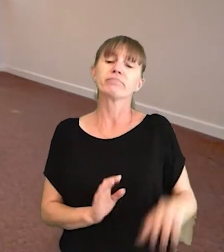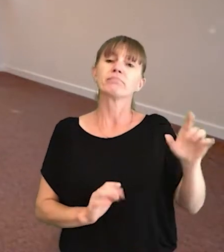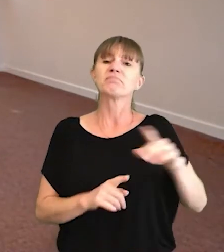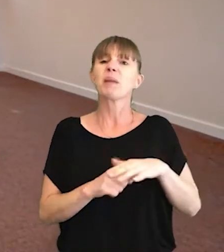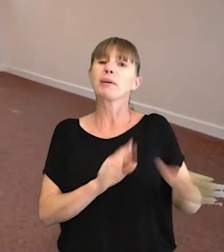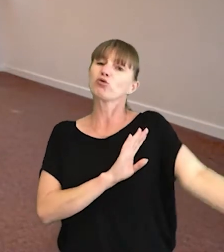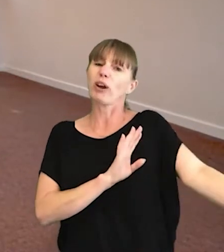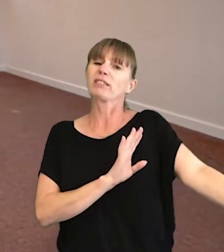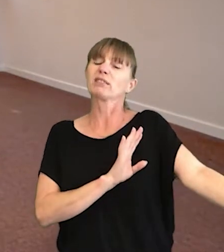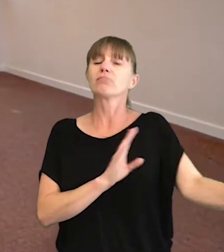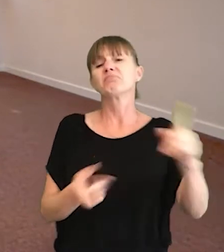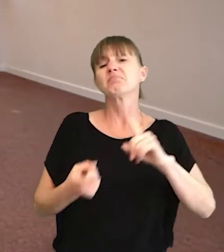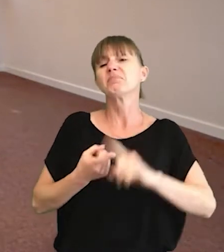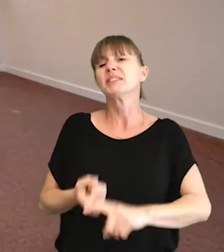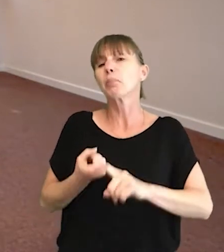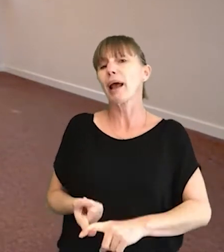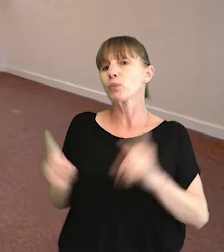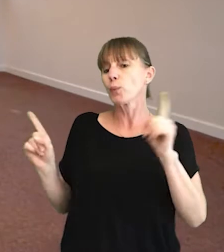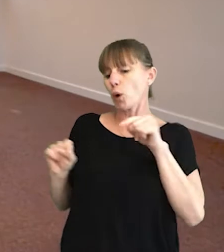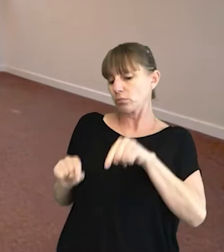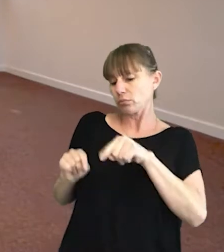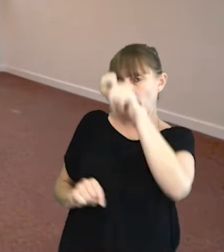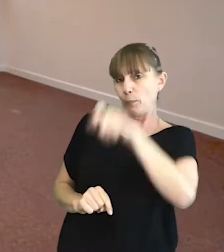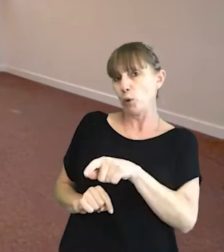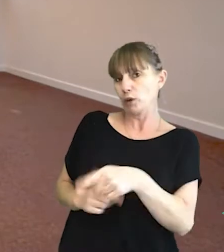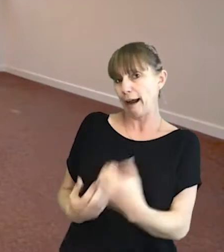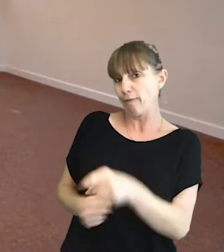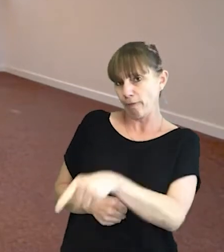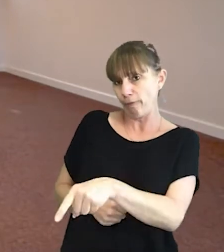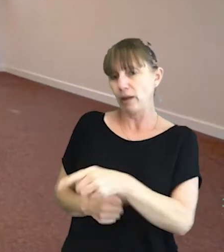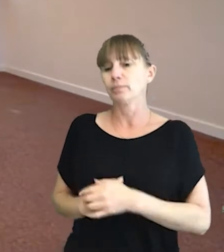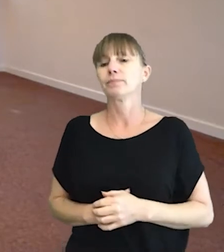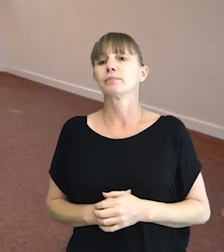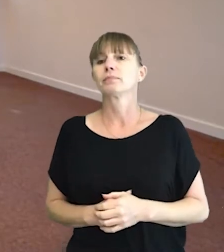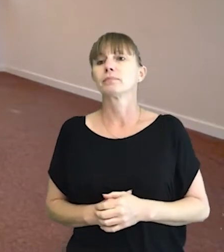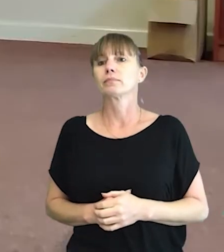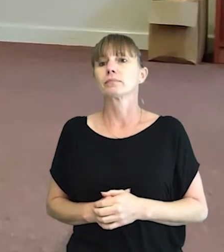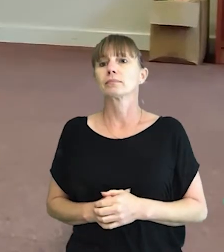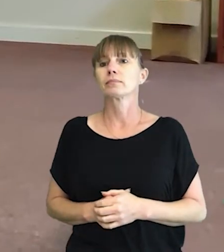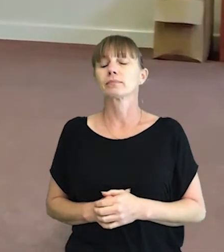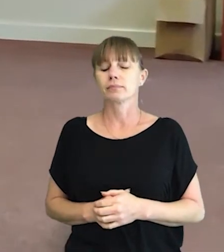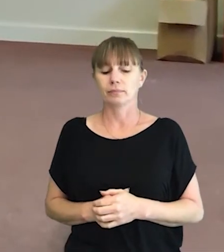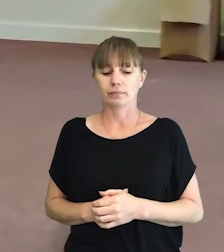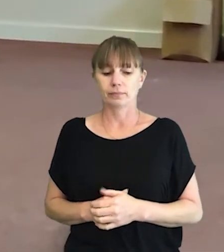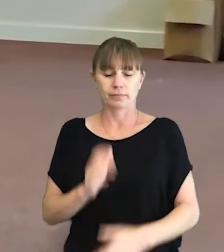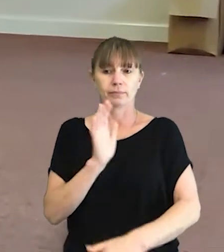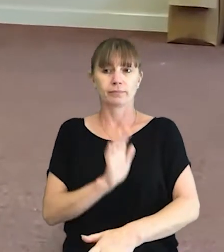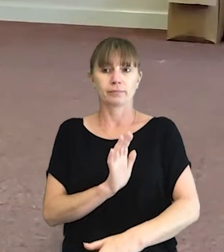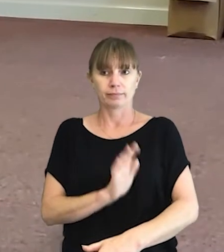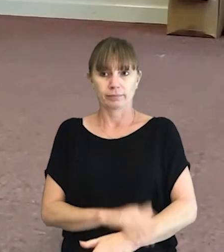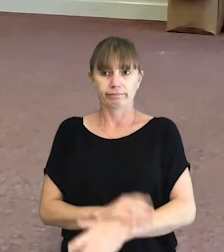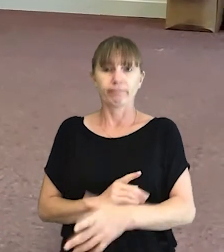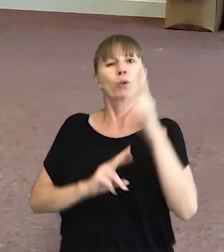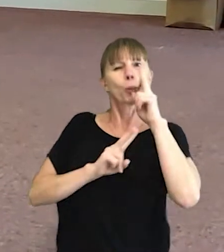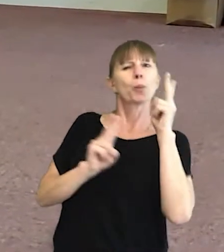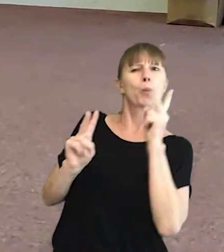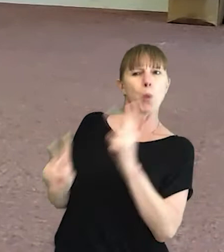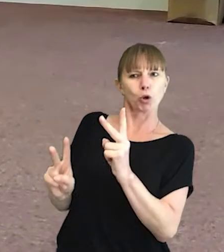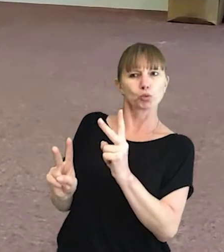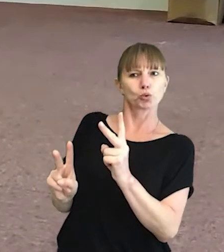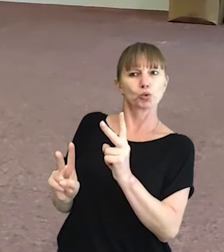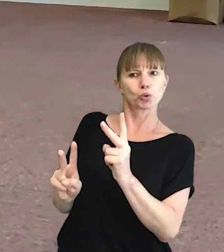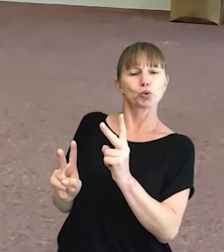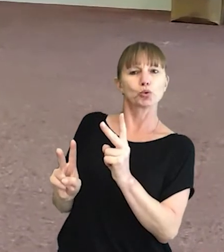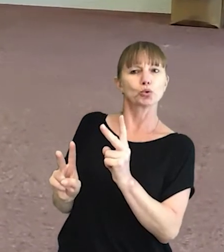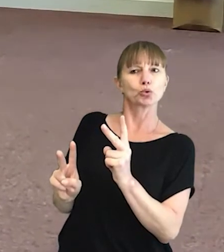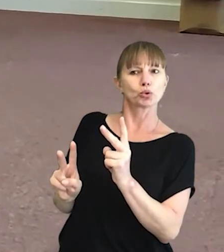here, maybe straight. Again, depends on what casualty you have in front of you. Furthest arm away from you, grab hold of it,